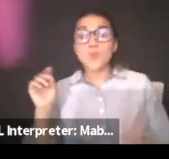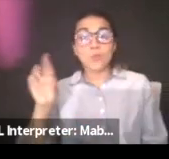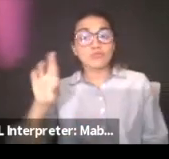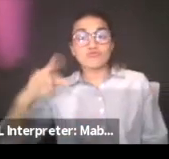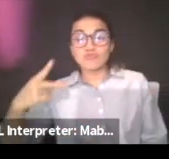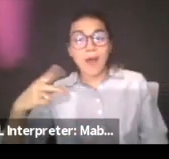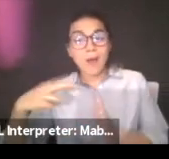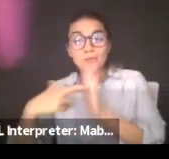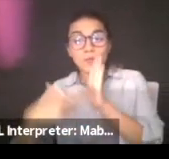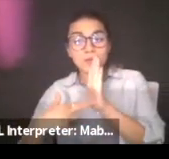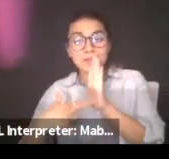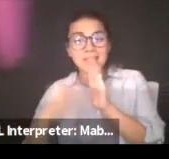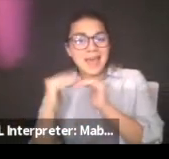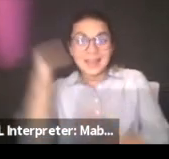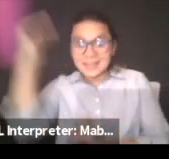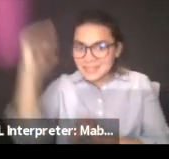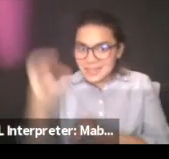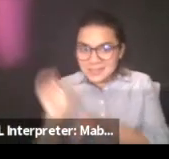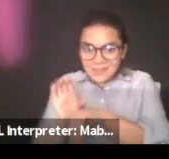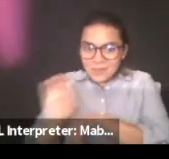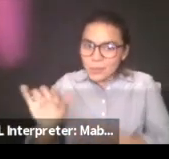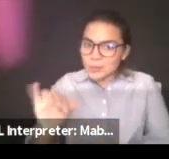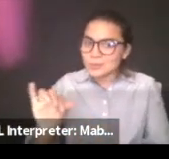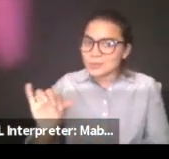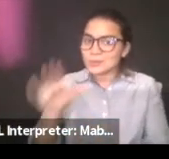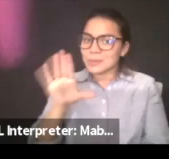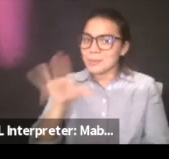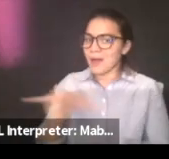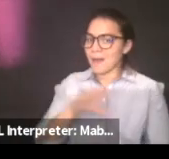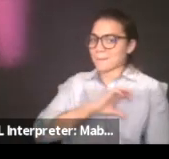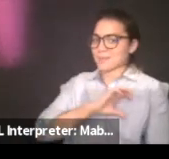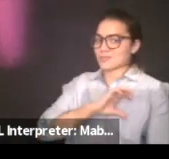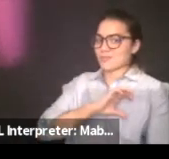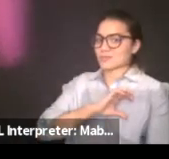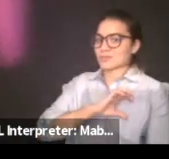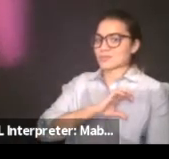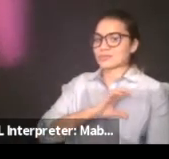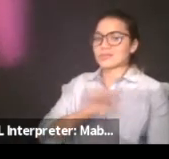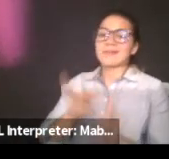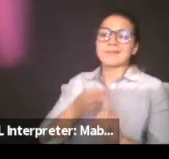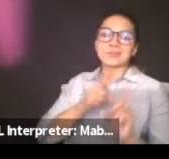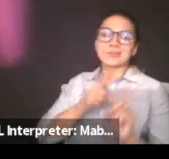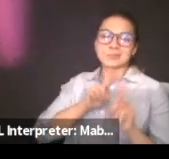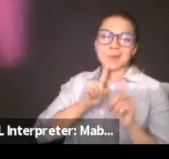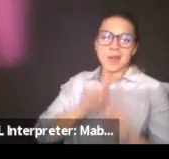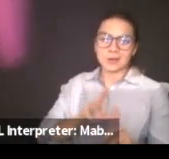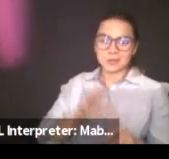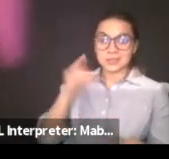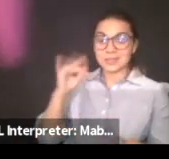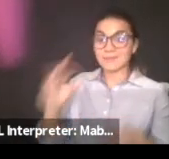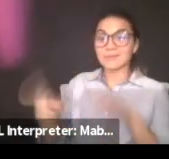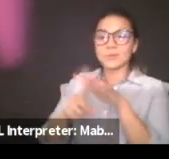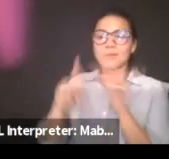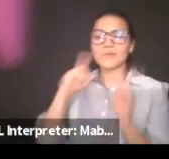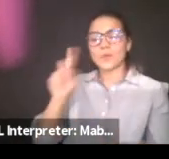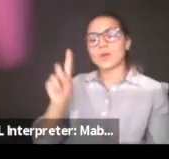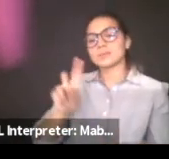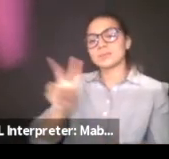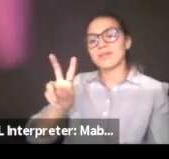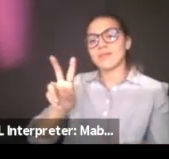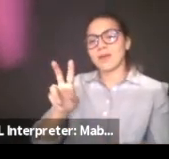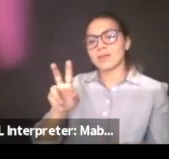often excessive force by police officers and other first responders to domestic violence calls. Next